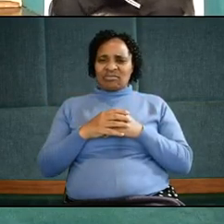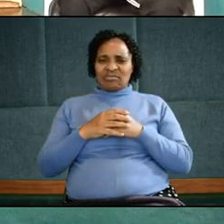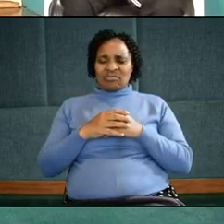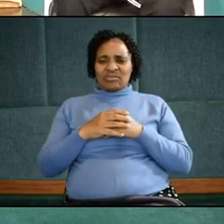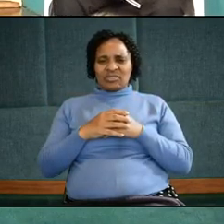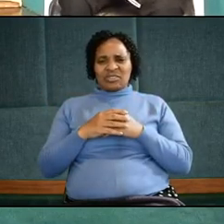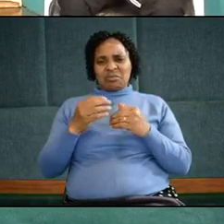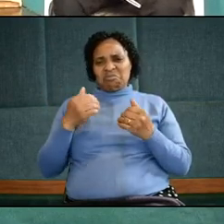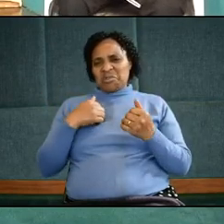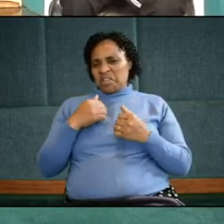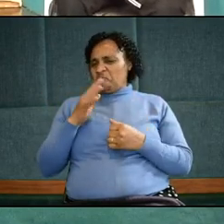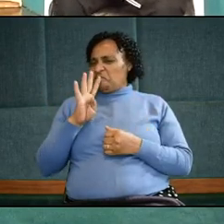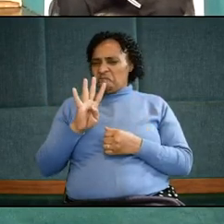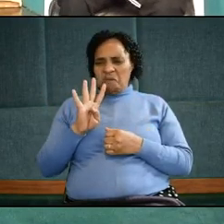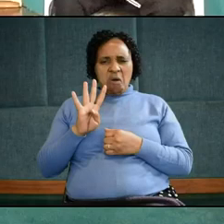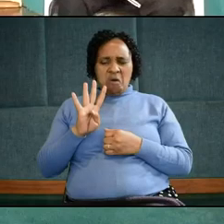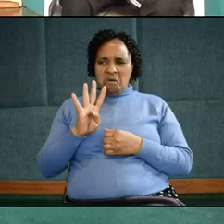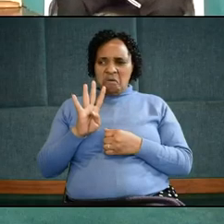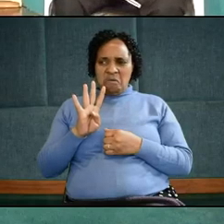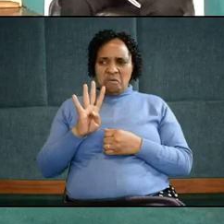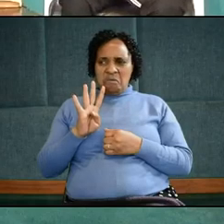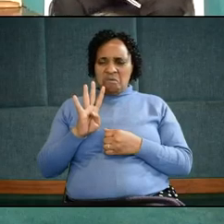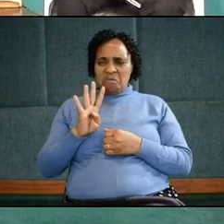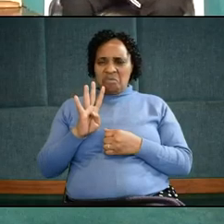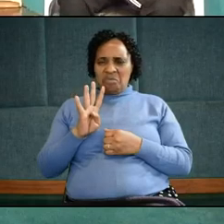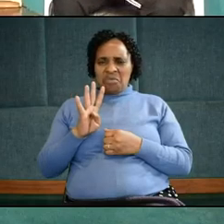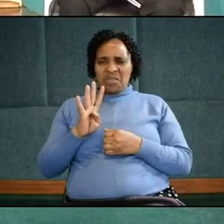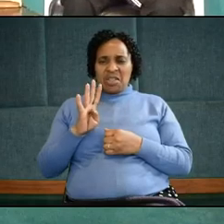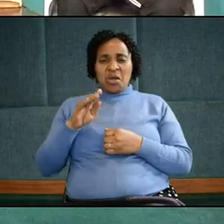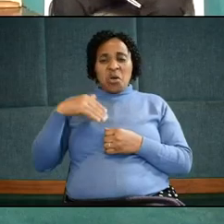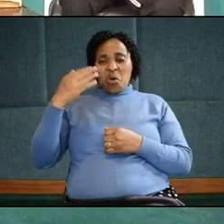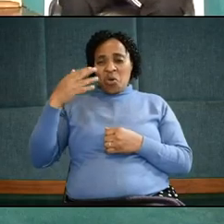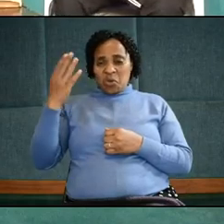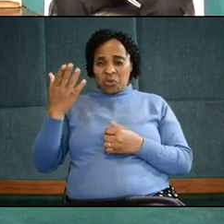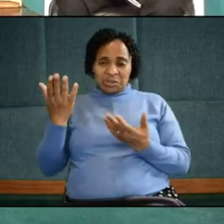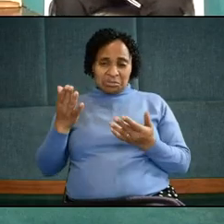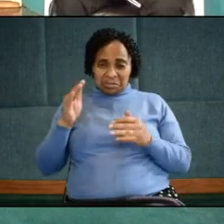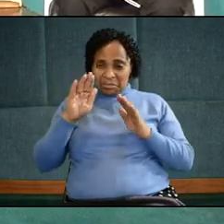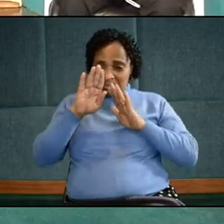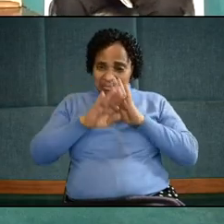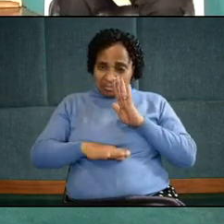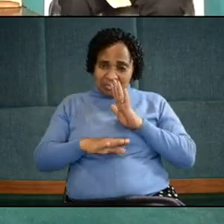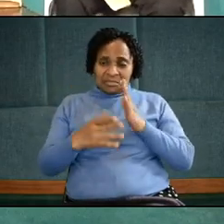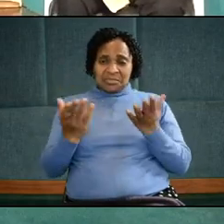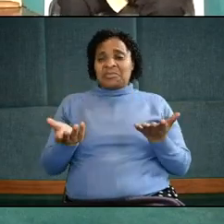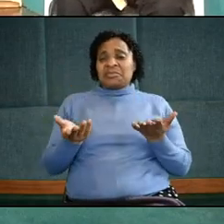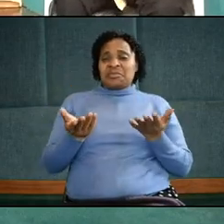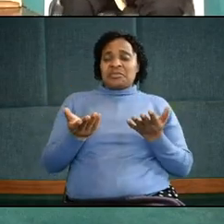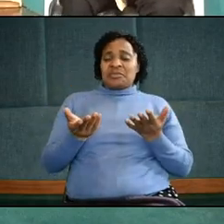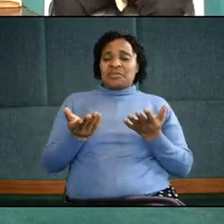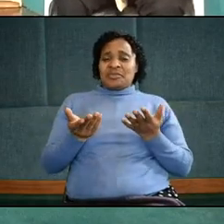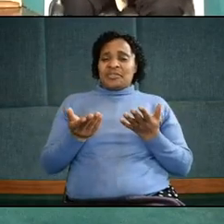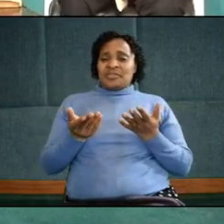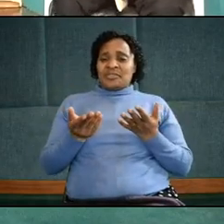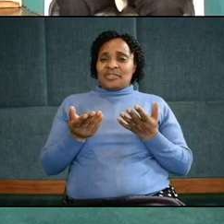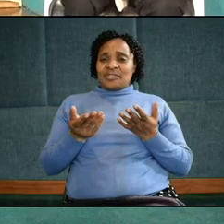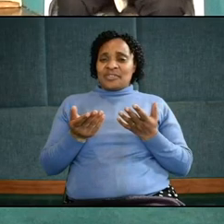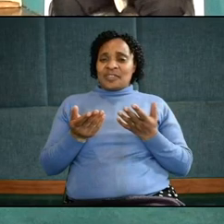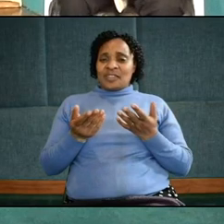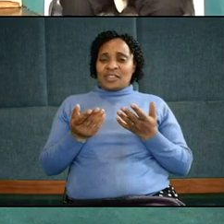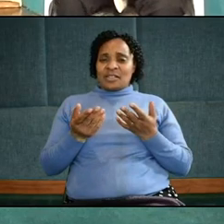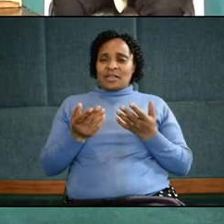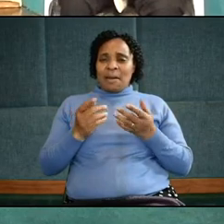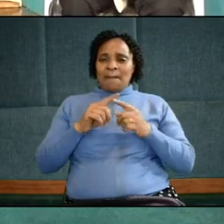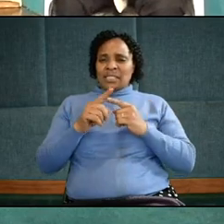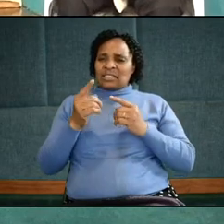at 4. A 4? Yeah. Do you get regular detention or what? Okay, not really. Not really. Boba,